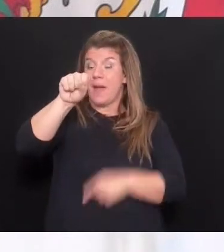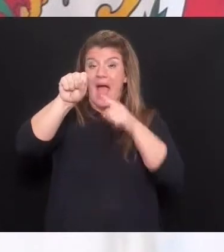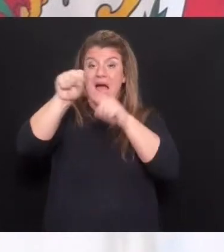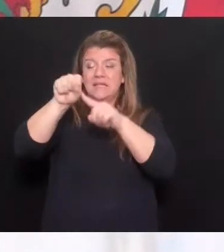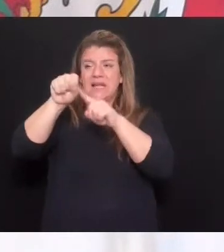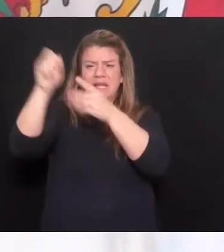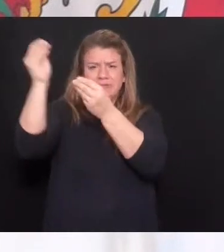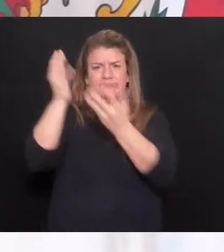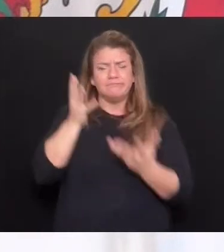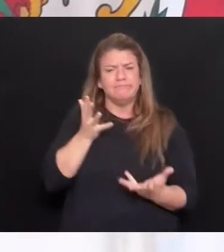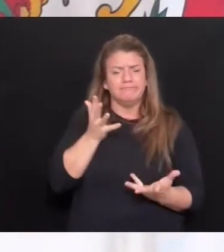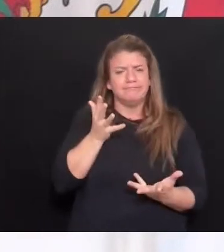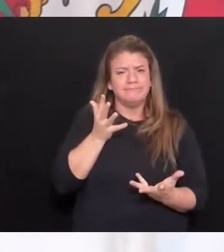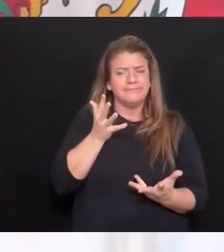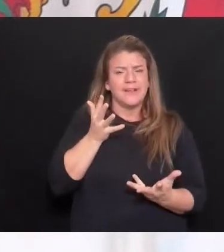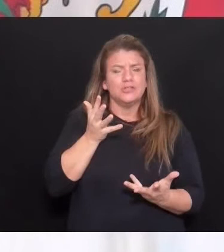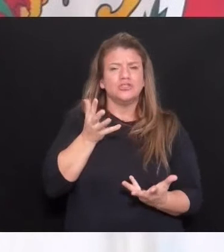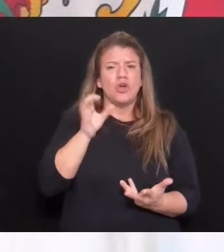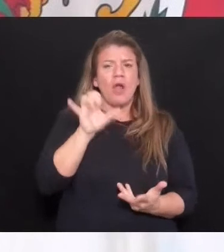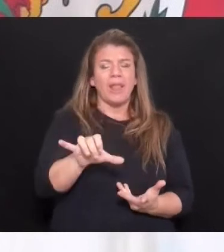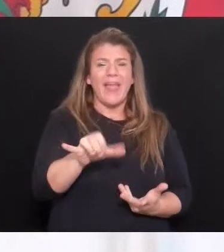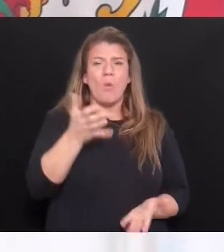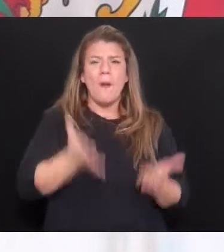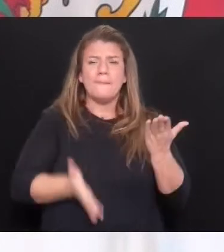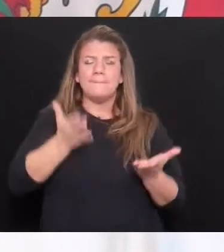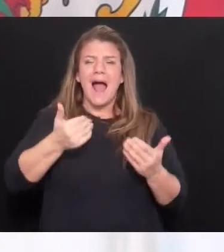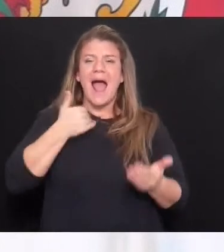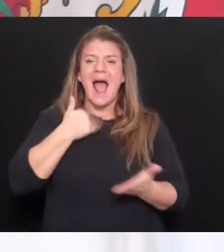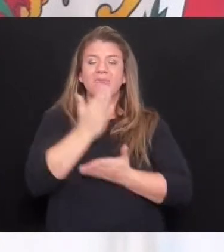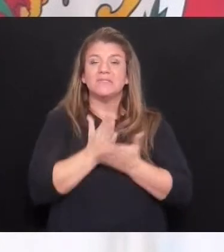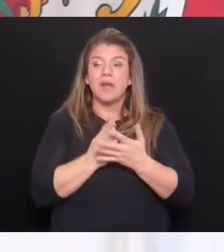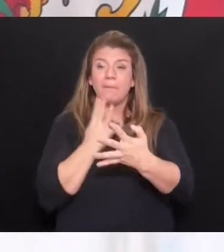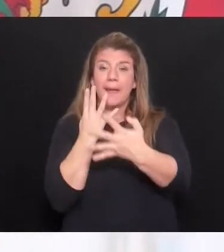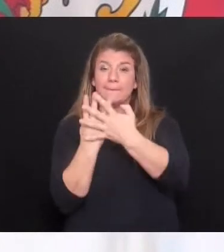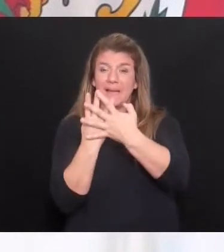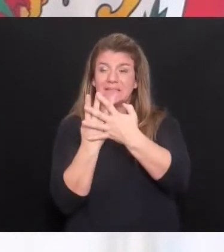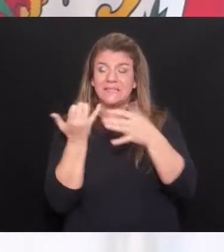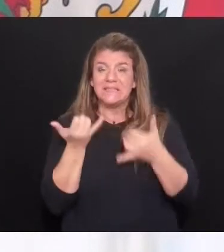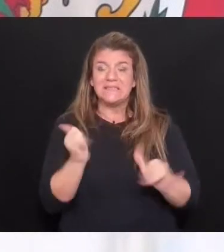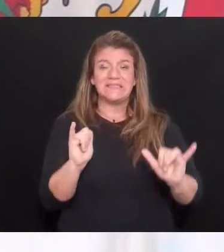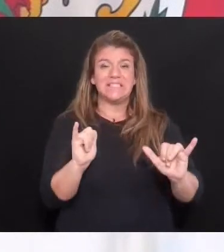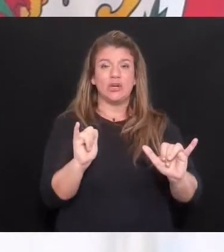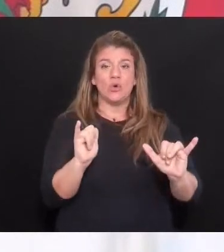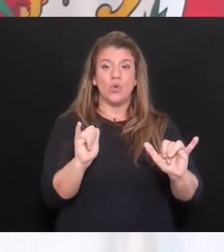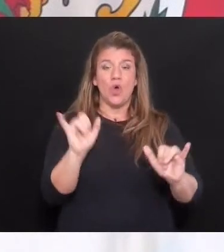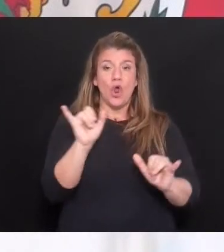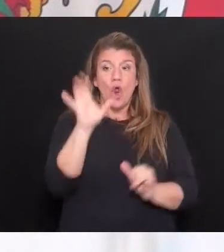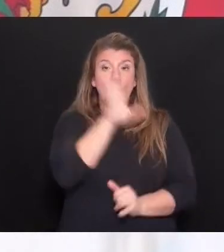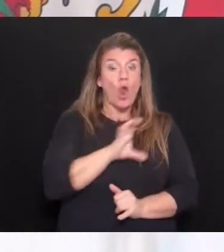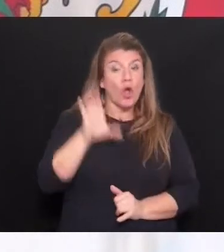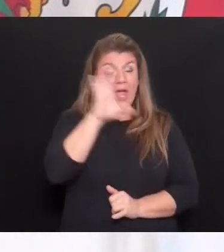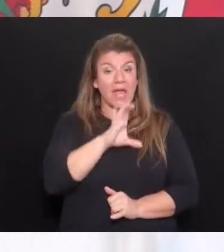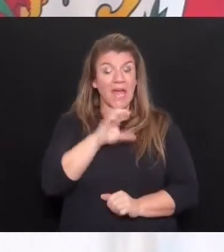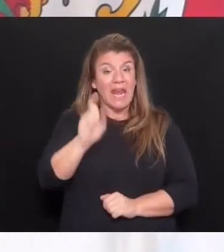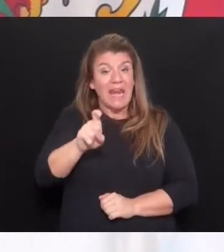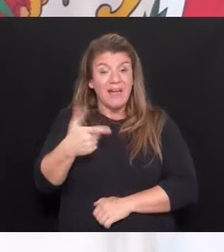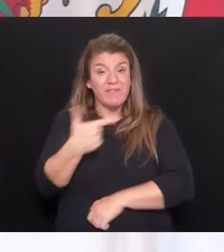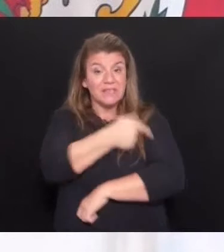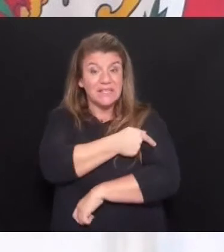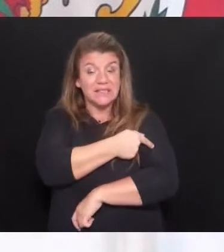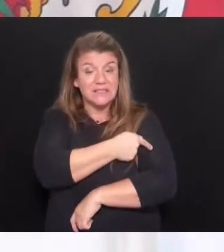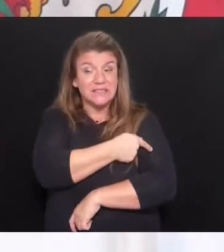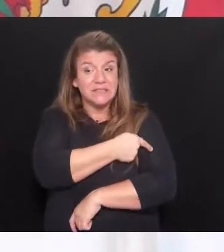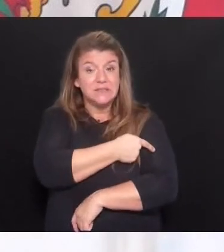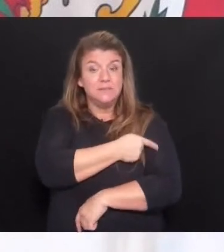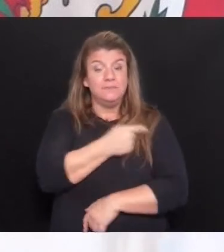our attention, that we may have some inmates that are still, looking for vaccines and everything,